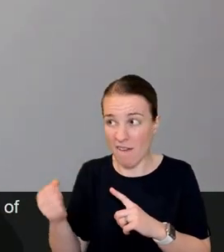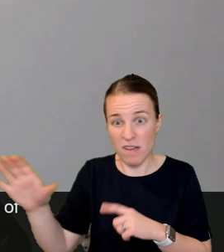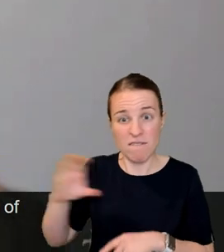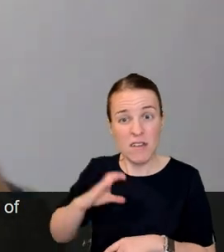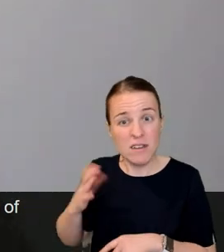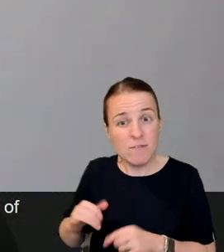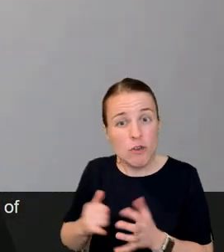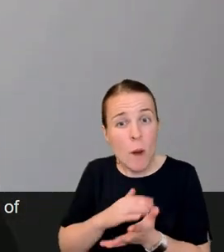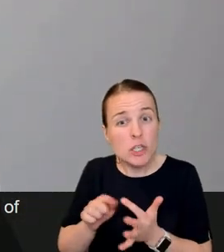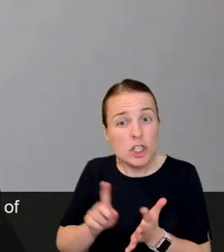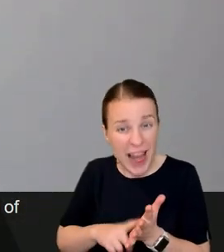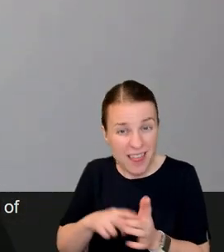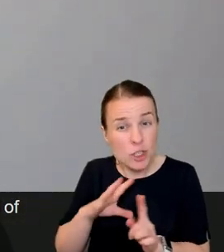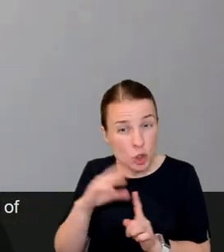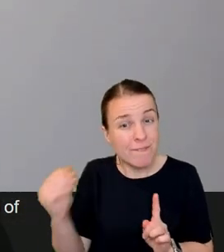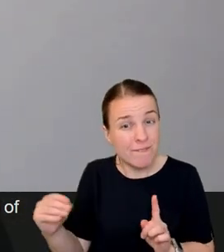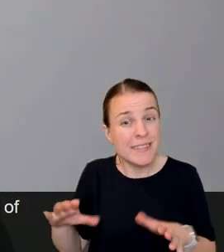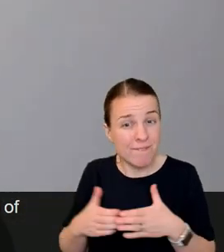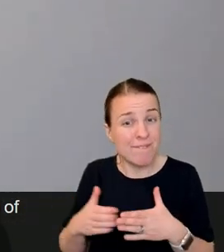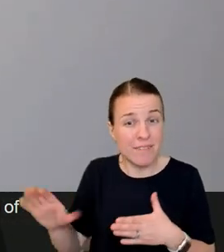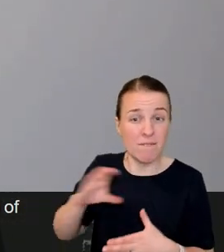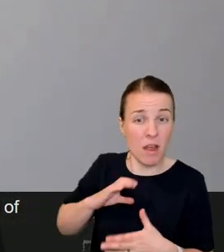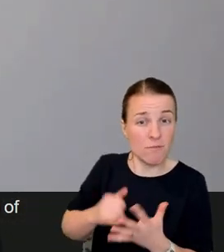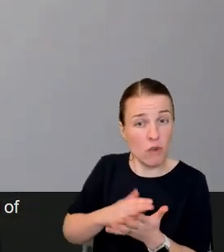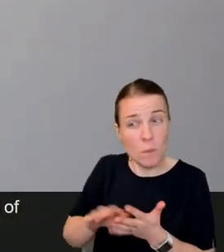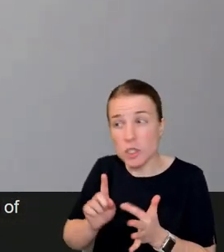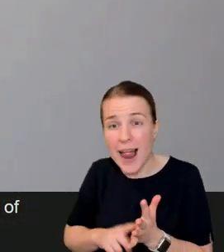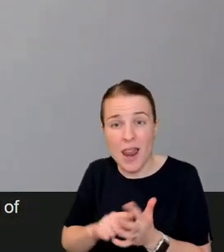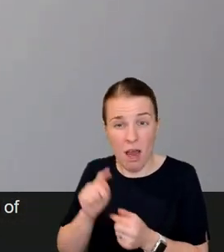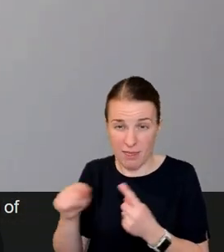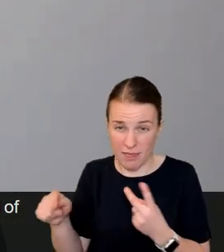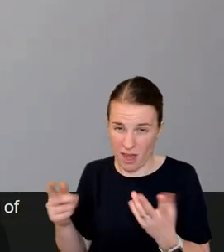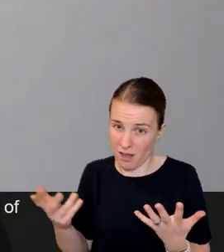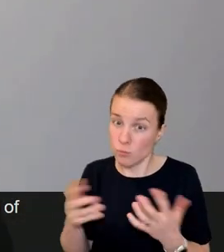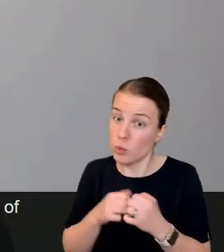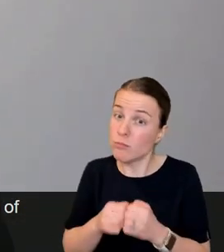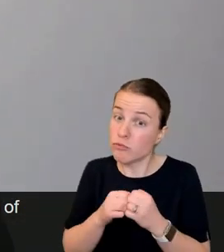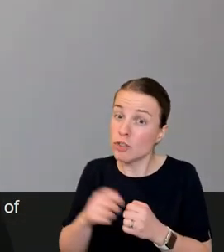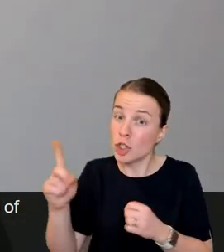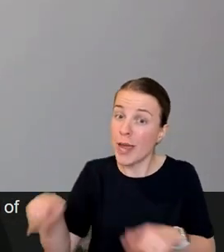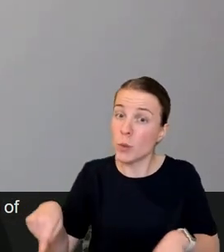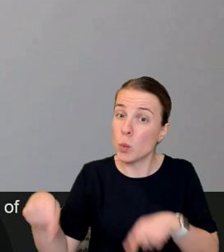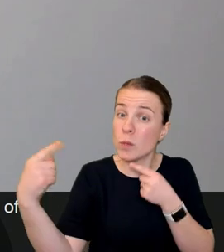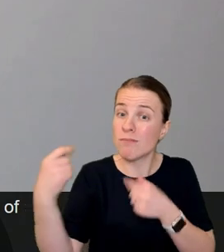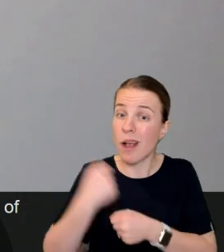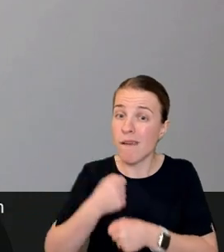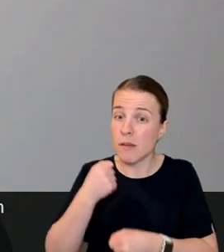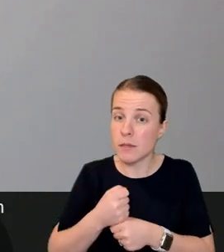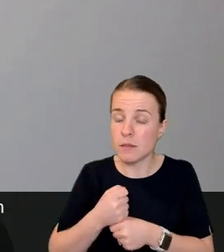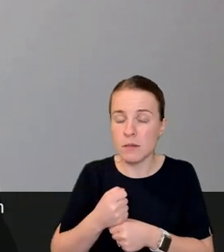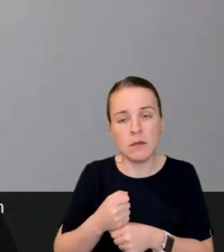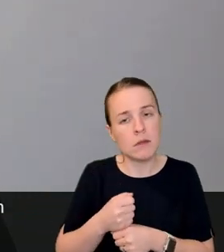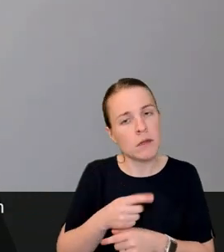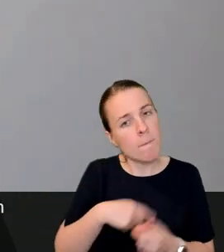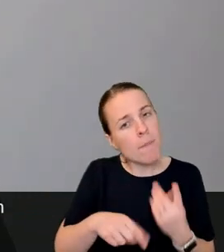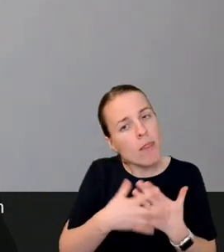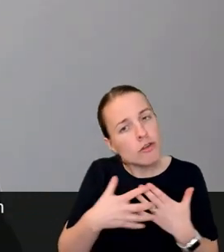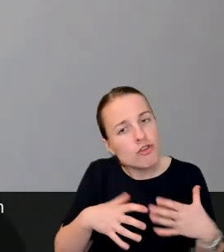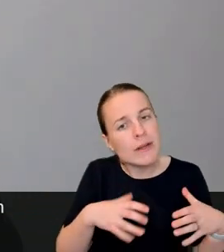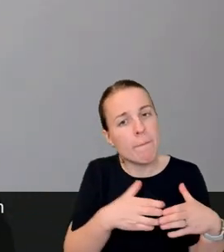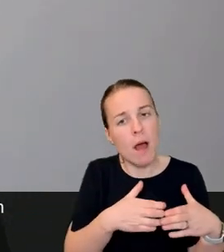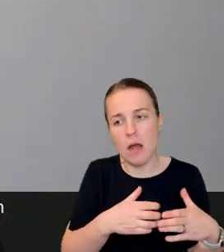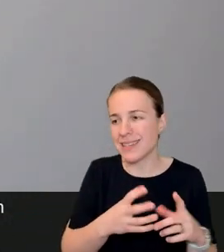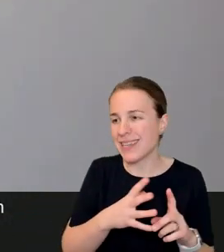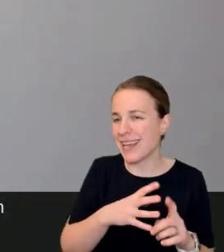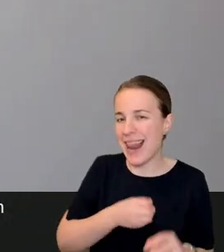by charging a windfall levy, we'd appreciate it. But actually, the reason why we're so passionate, the Greens, the Lib Dems, Labour, and me as the mayor,